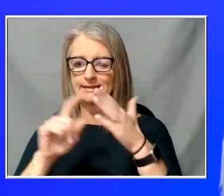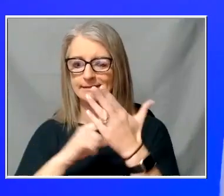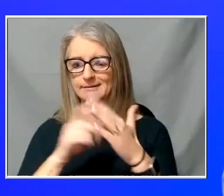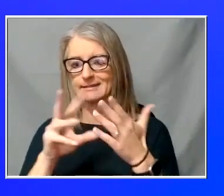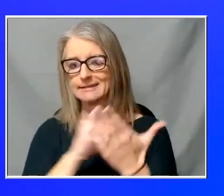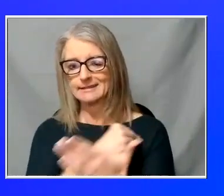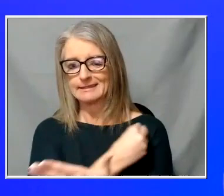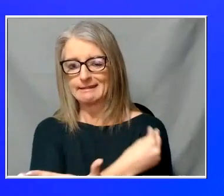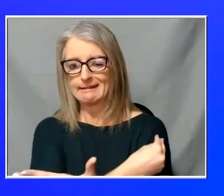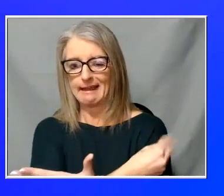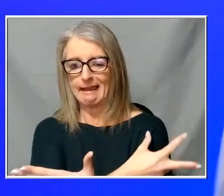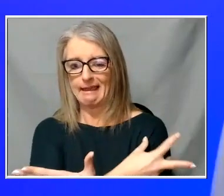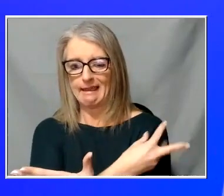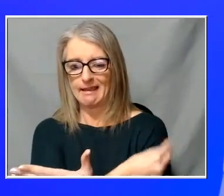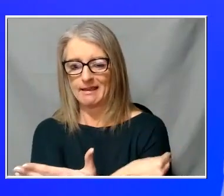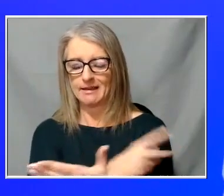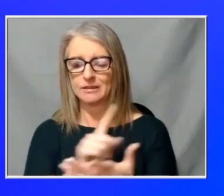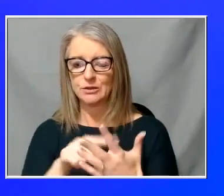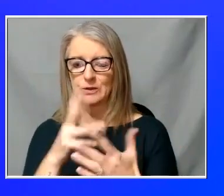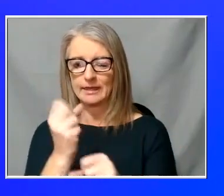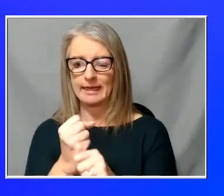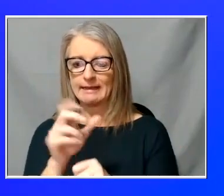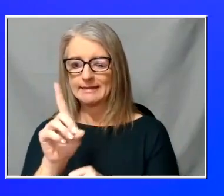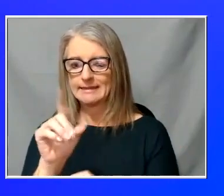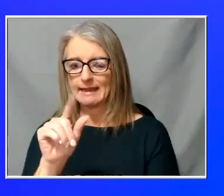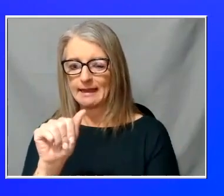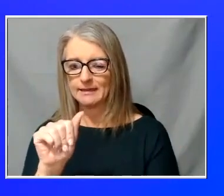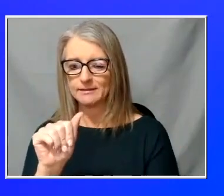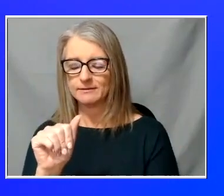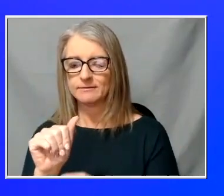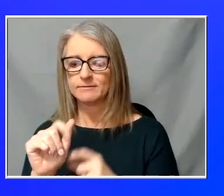data. But either devices will give you